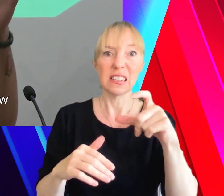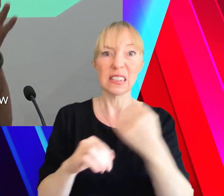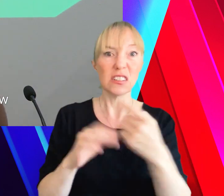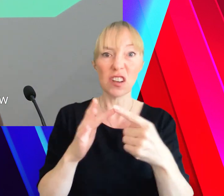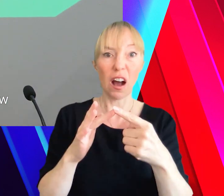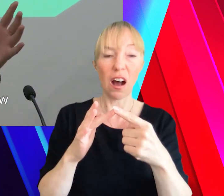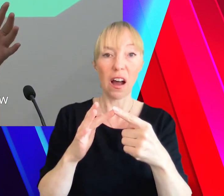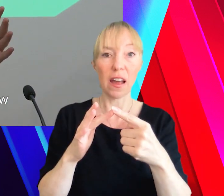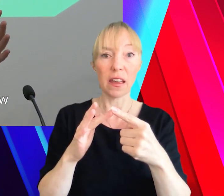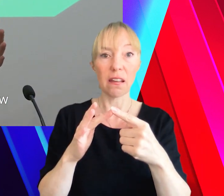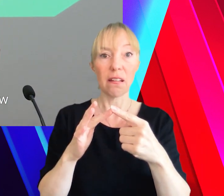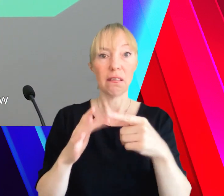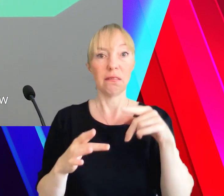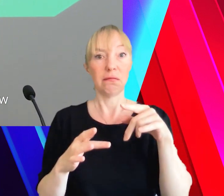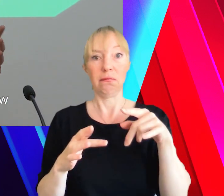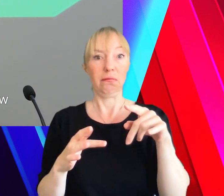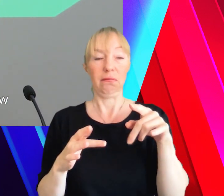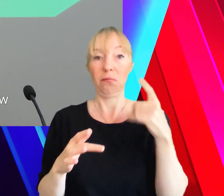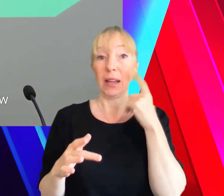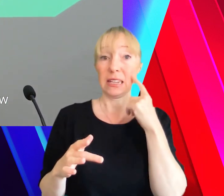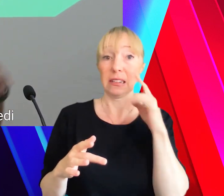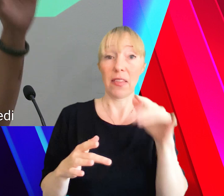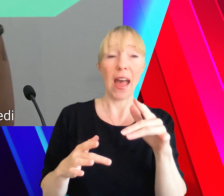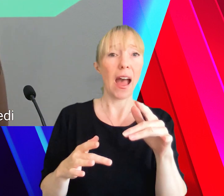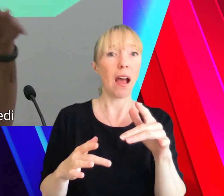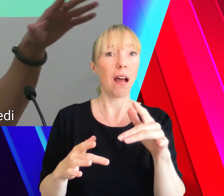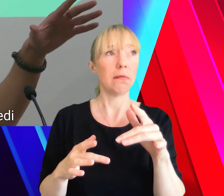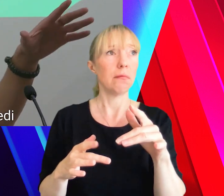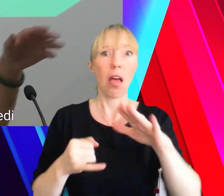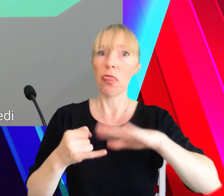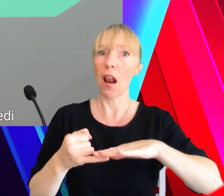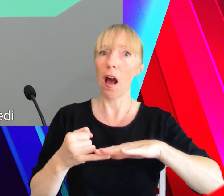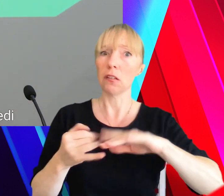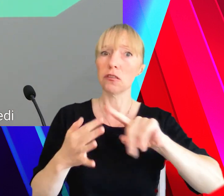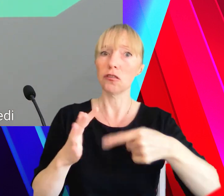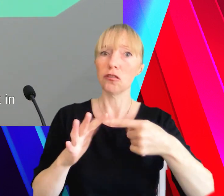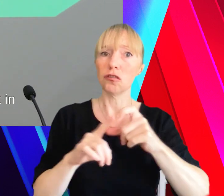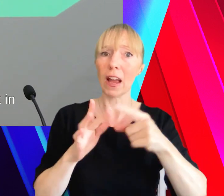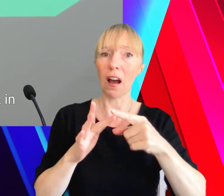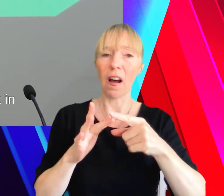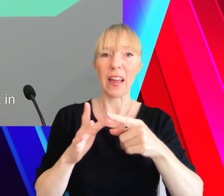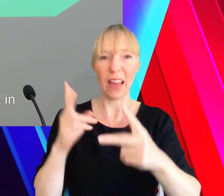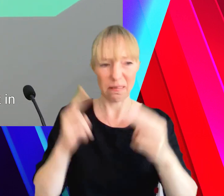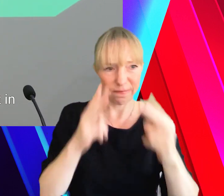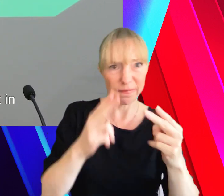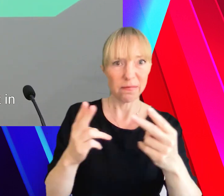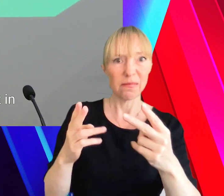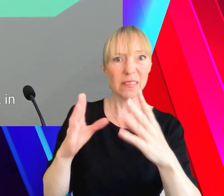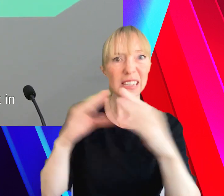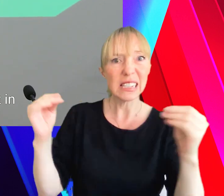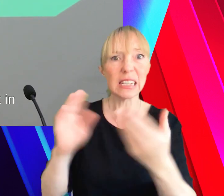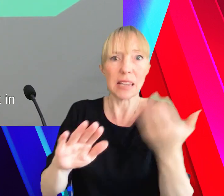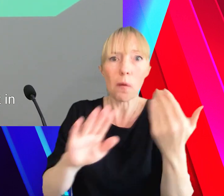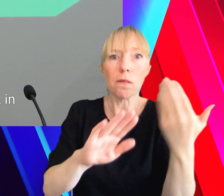like crazy levels of CGI now in work that already exists. So people have like done, I think The Last Jedi, they went and took out scenes